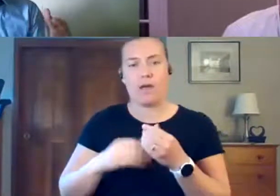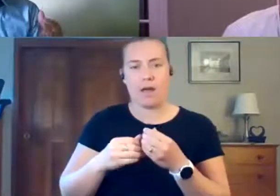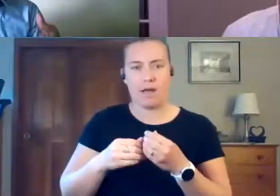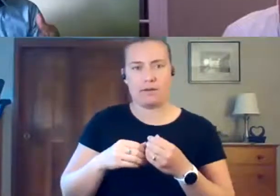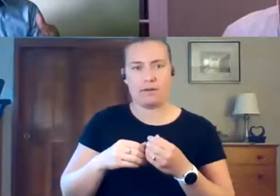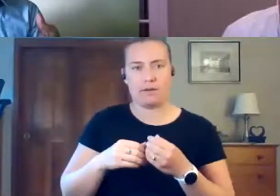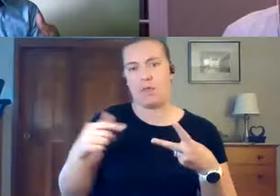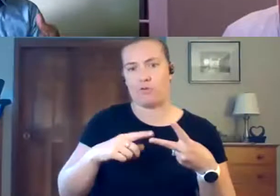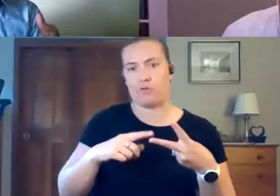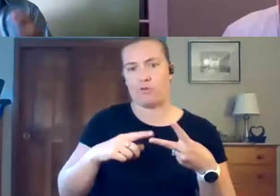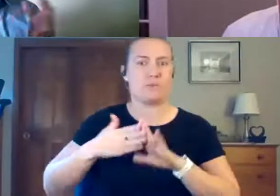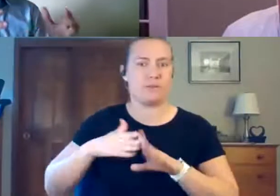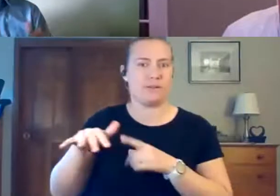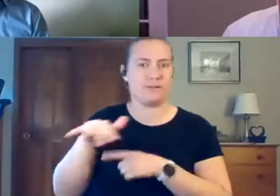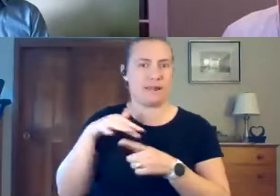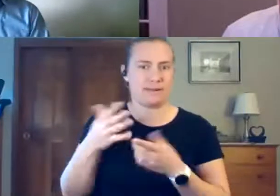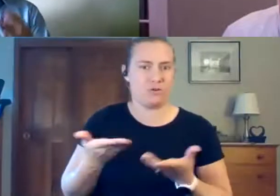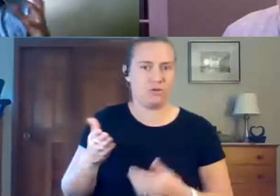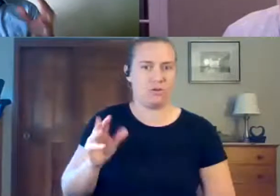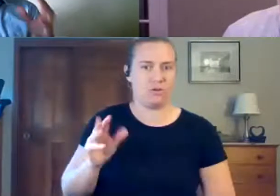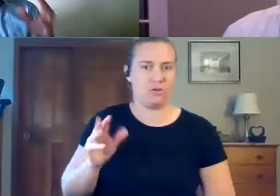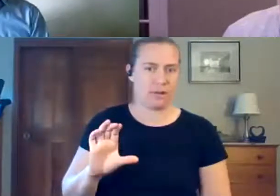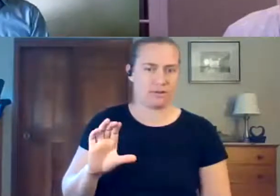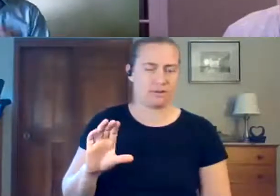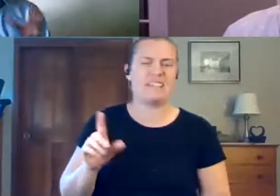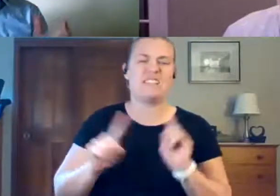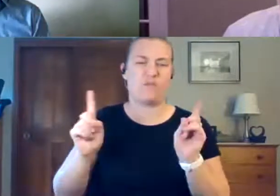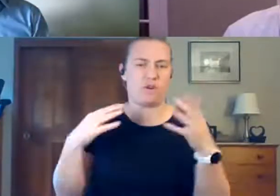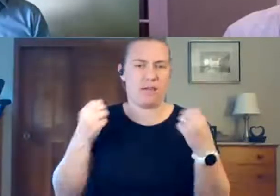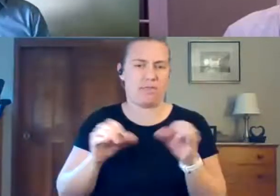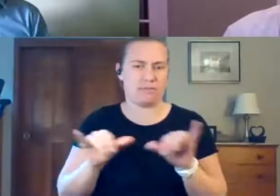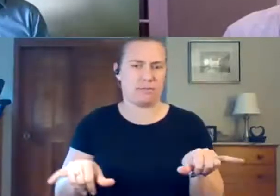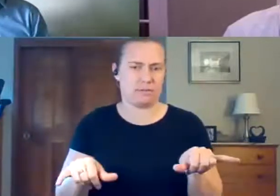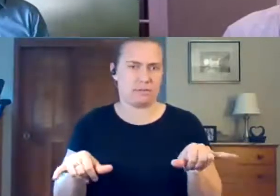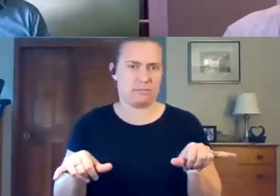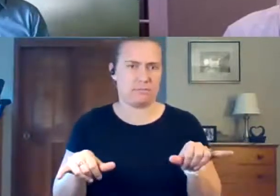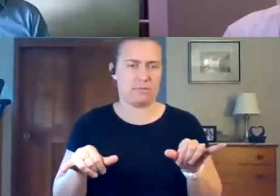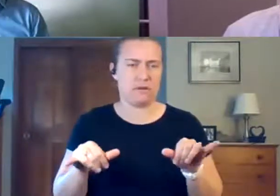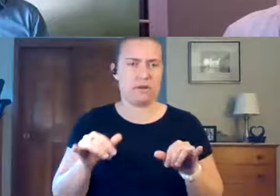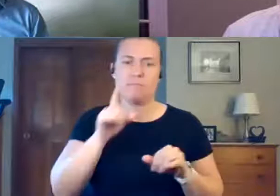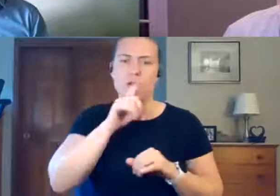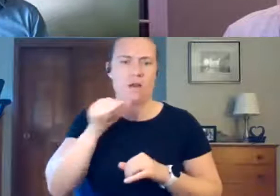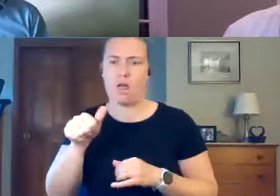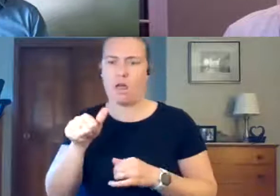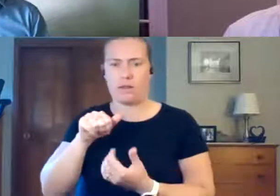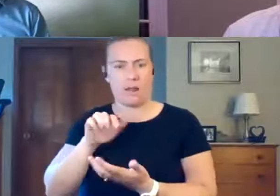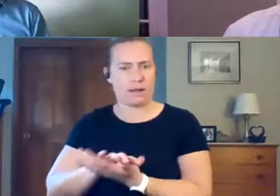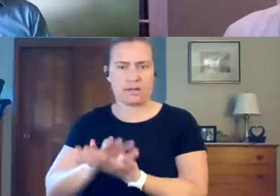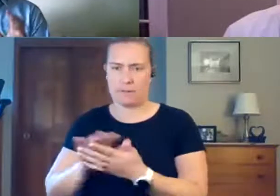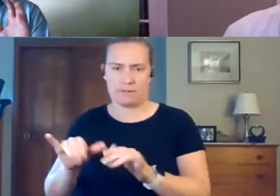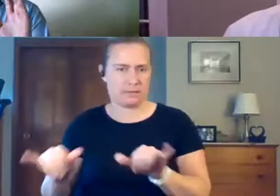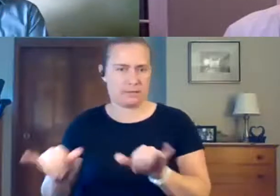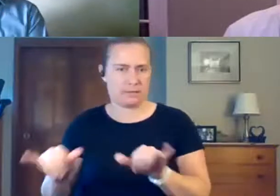community setting in Wisconsin. So another health system, not an academic system,